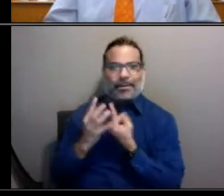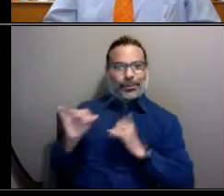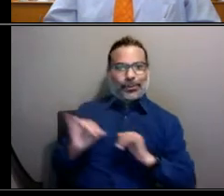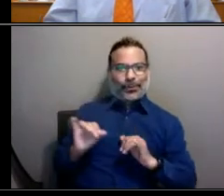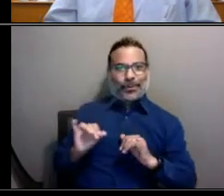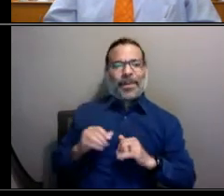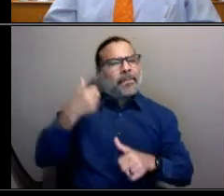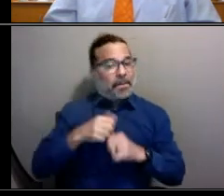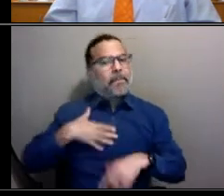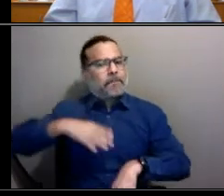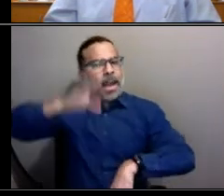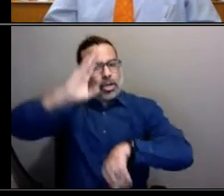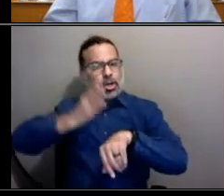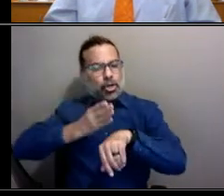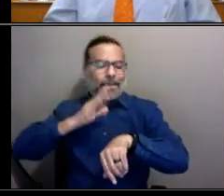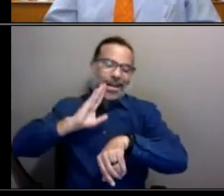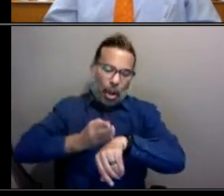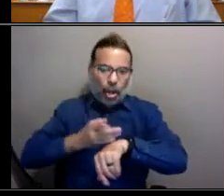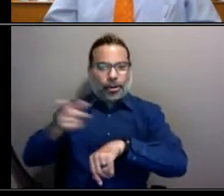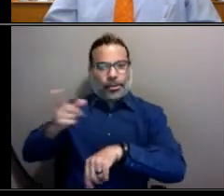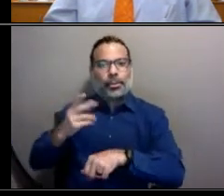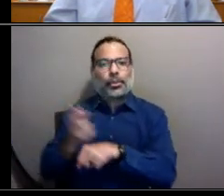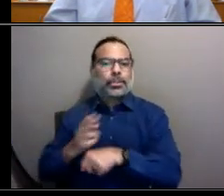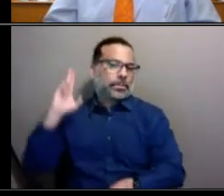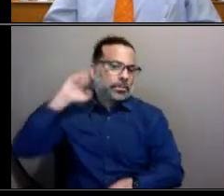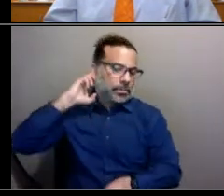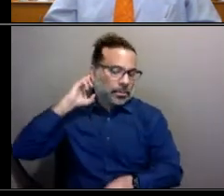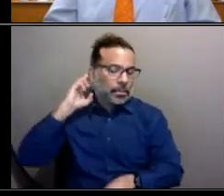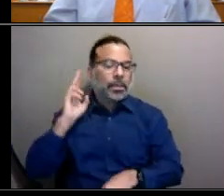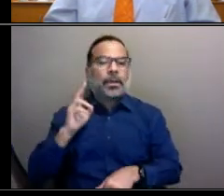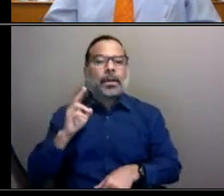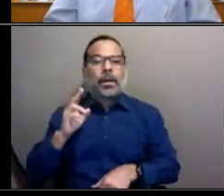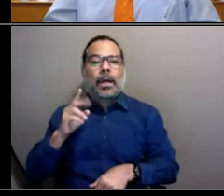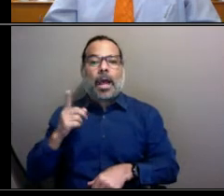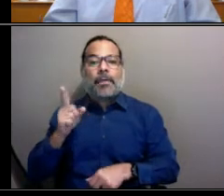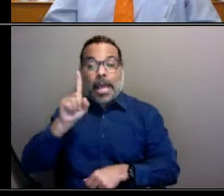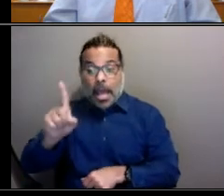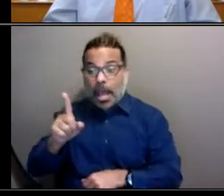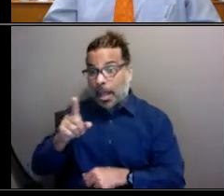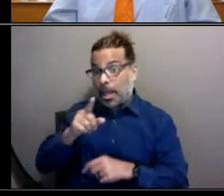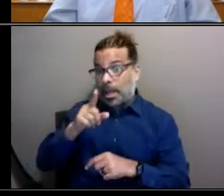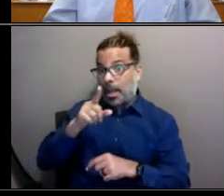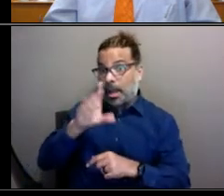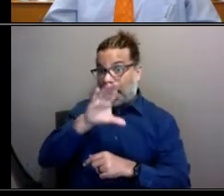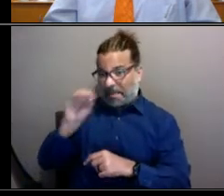wears cochlear implants, when we go to a place of business and they treat her with respect, I remember that.